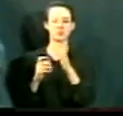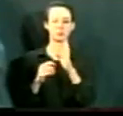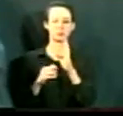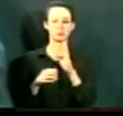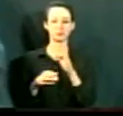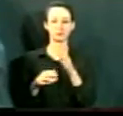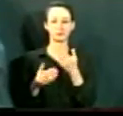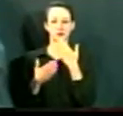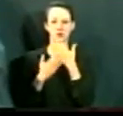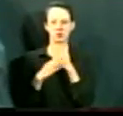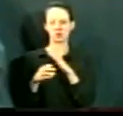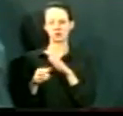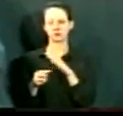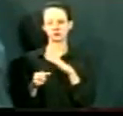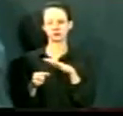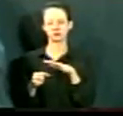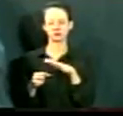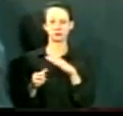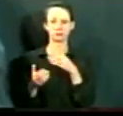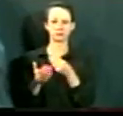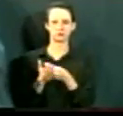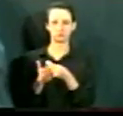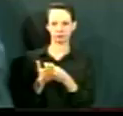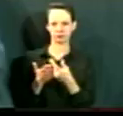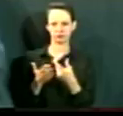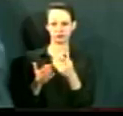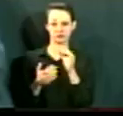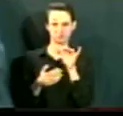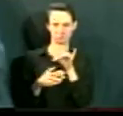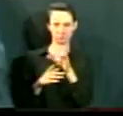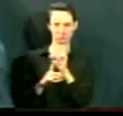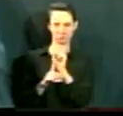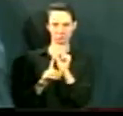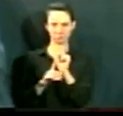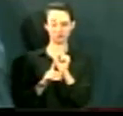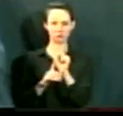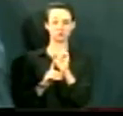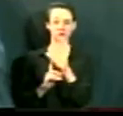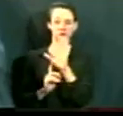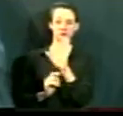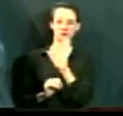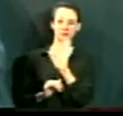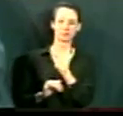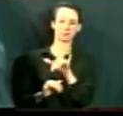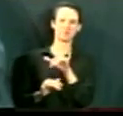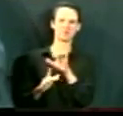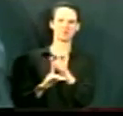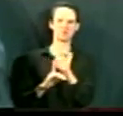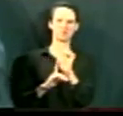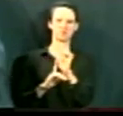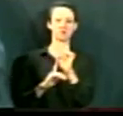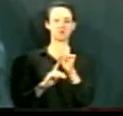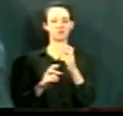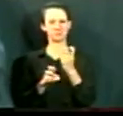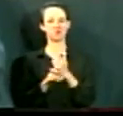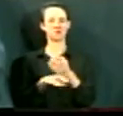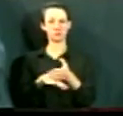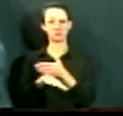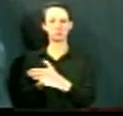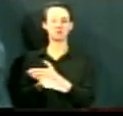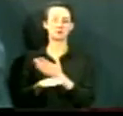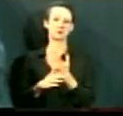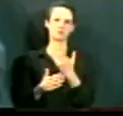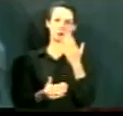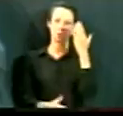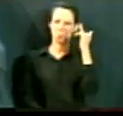to. In light of that scenario, in that environment where that's very difficult to really improve on that standpoint,